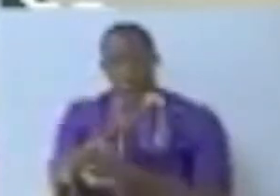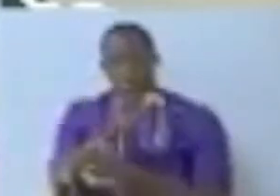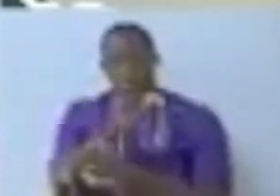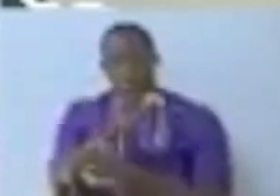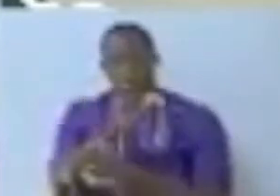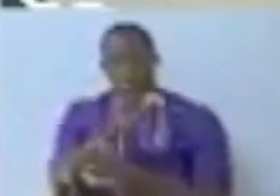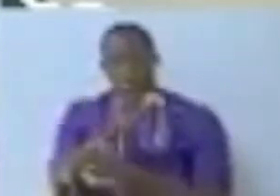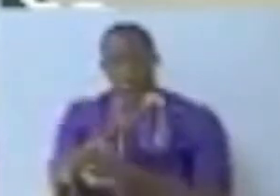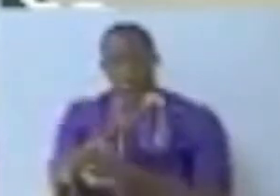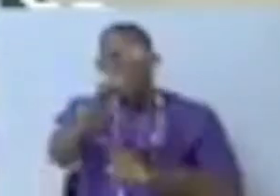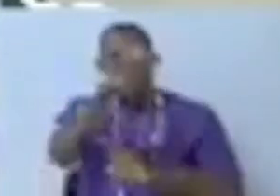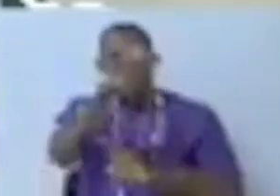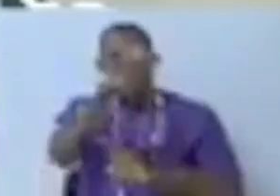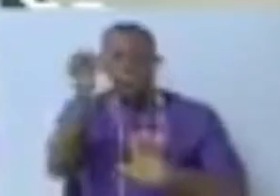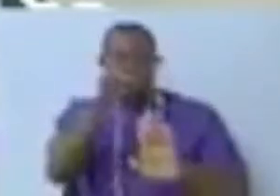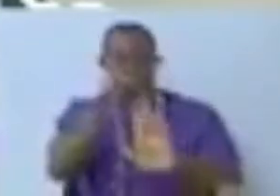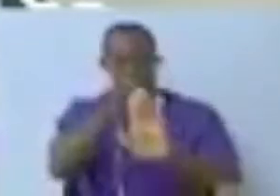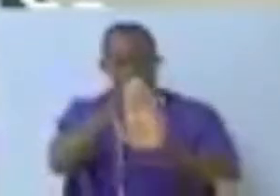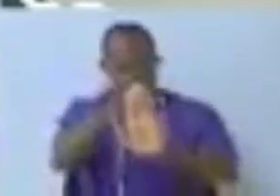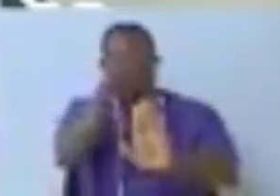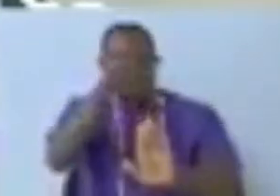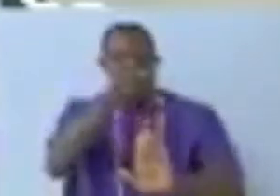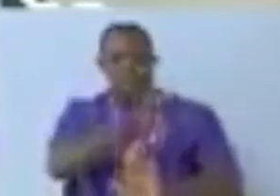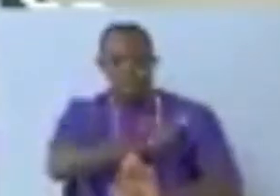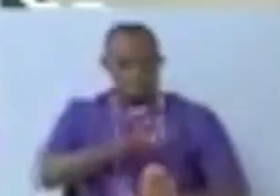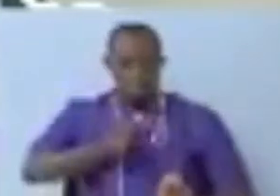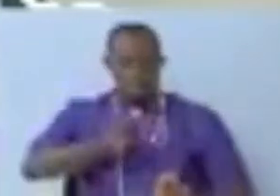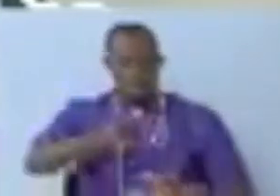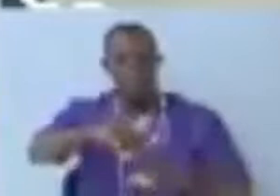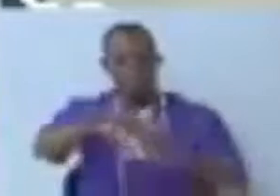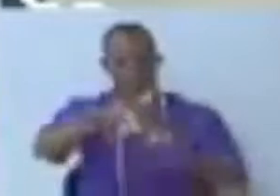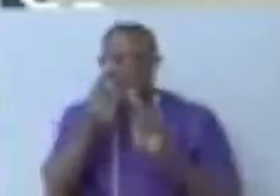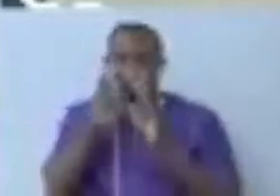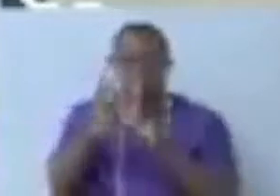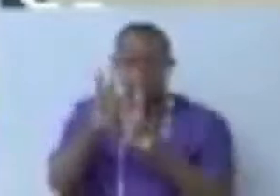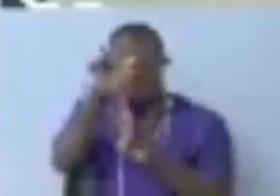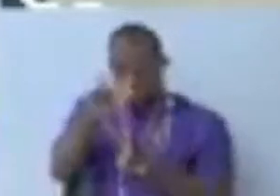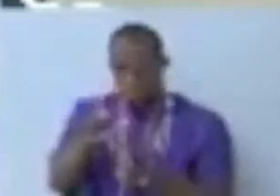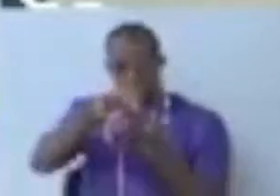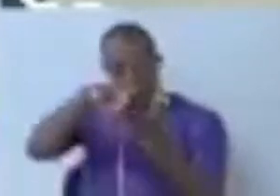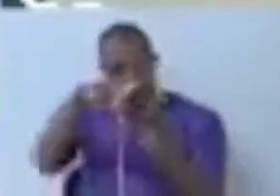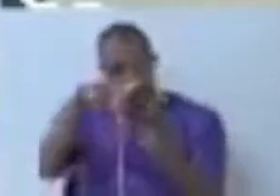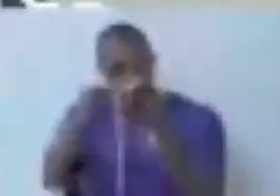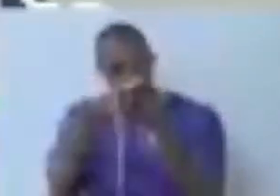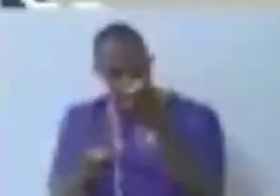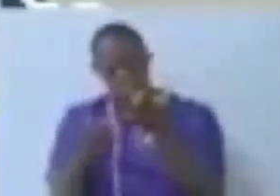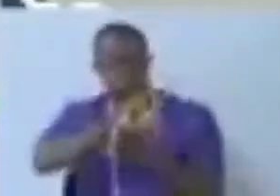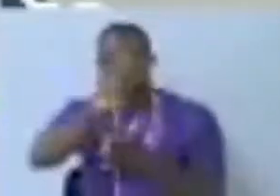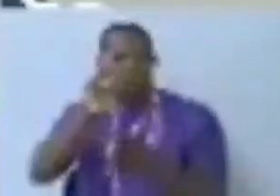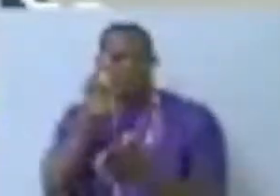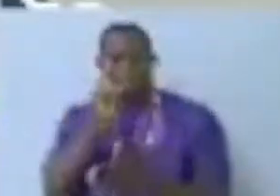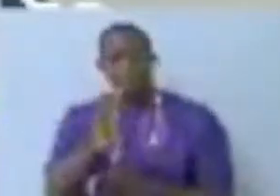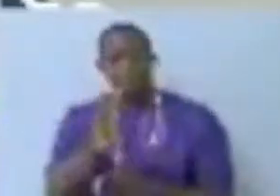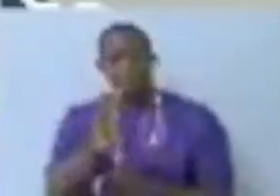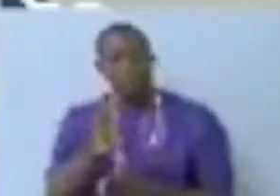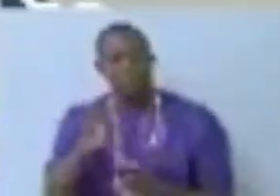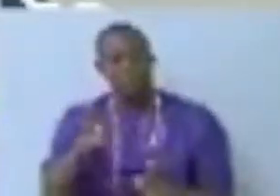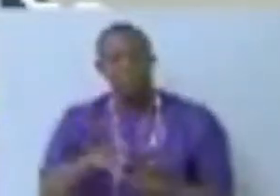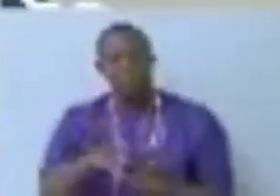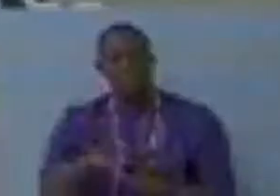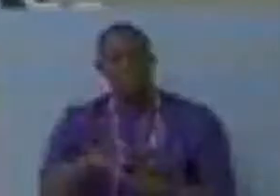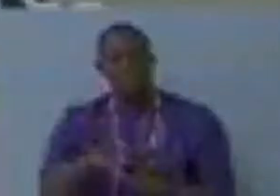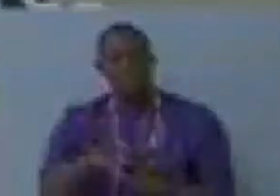our friend. Manterin your fall down. Manyanaka Sonkaji Ayabui.